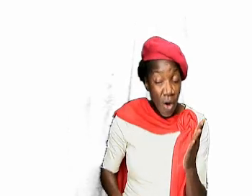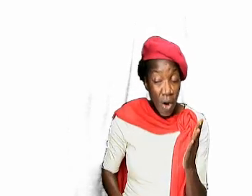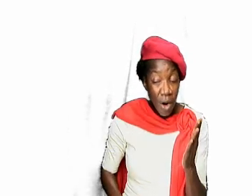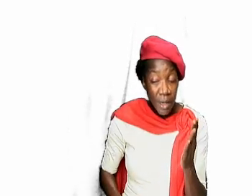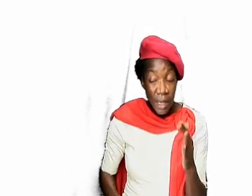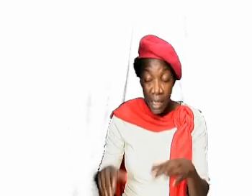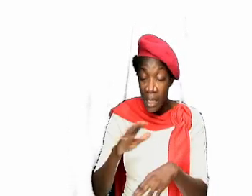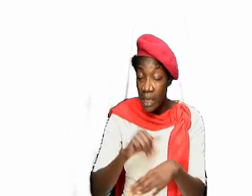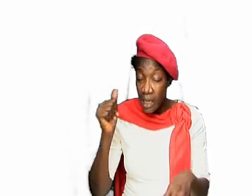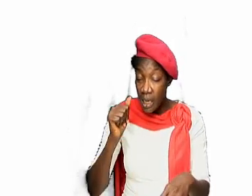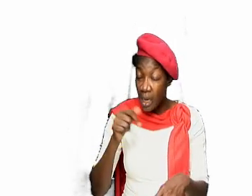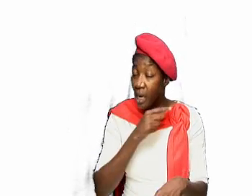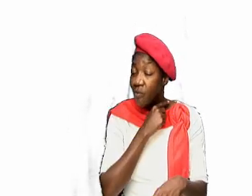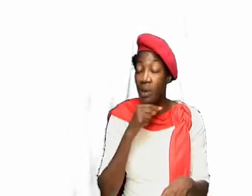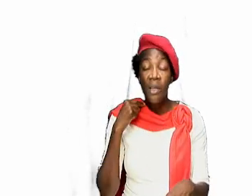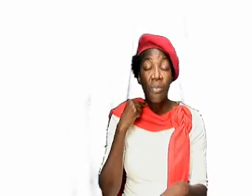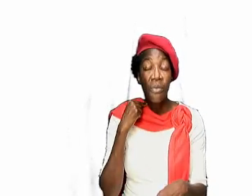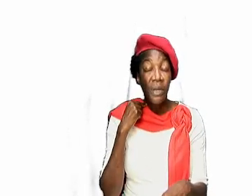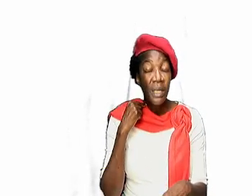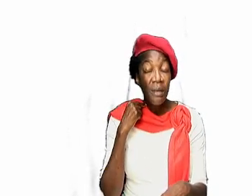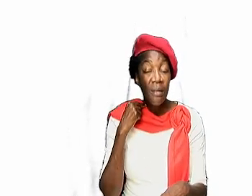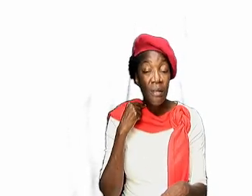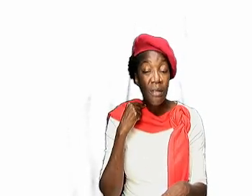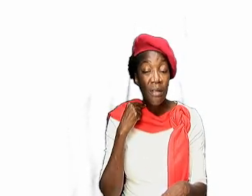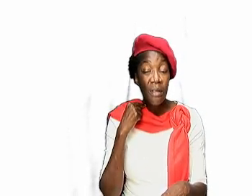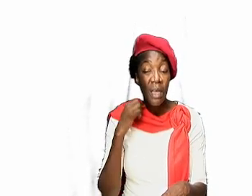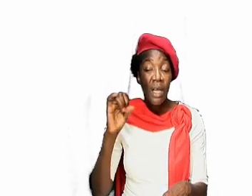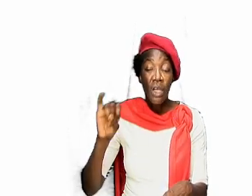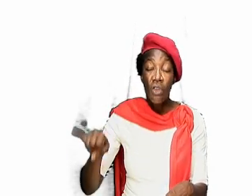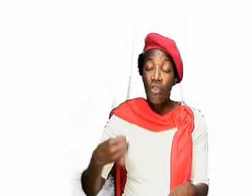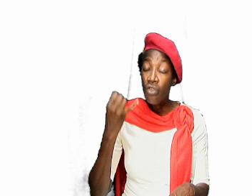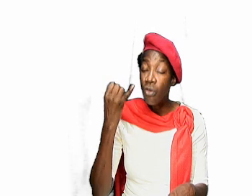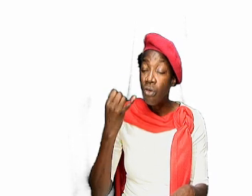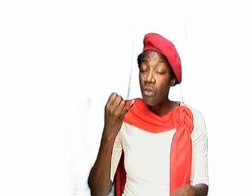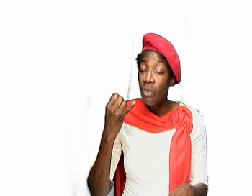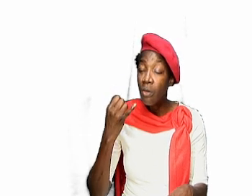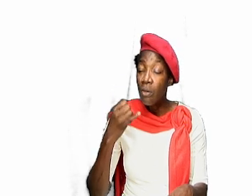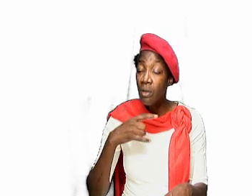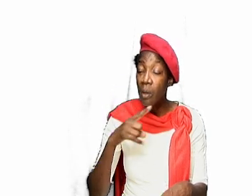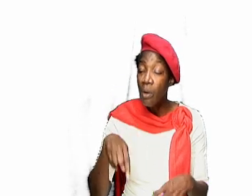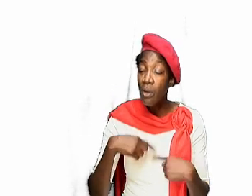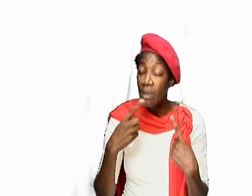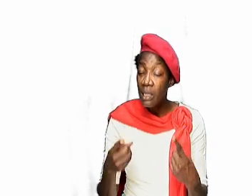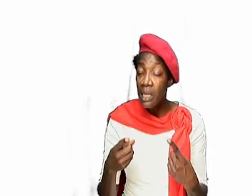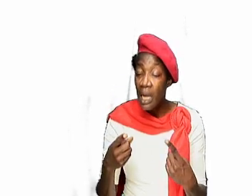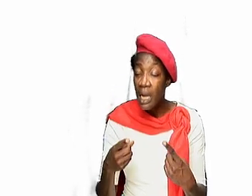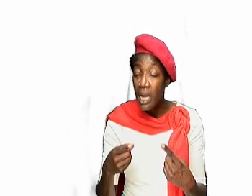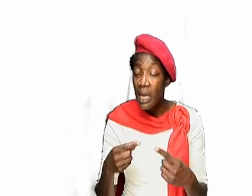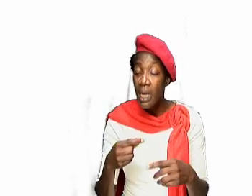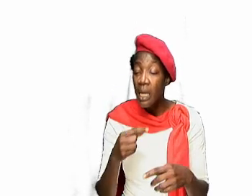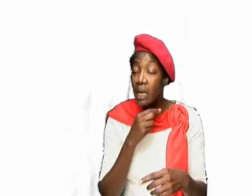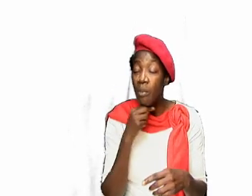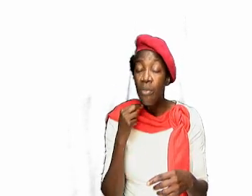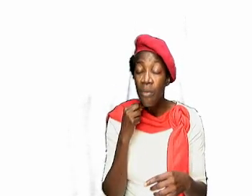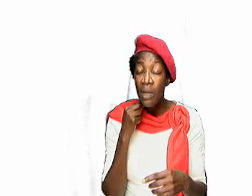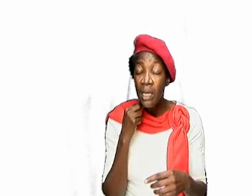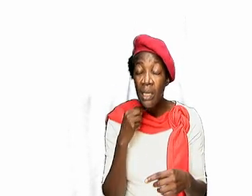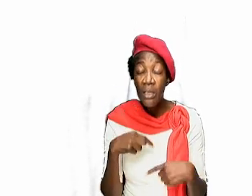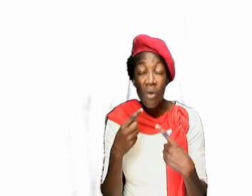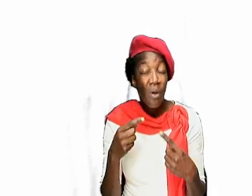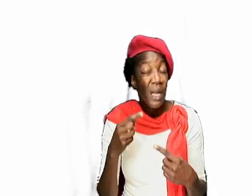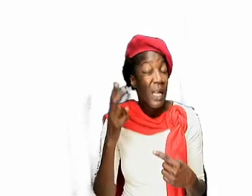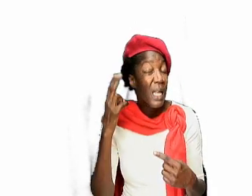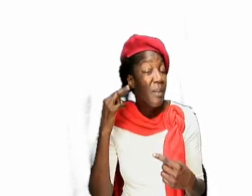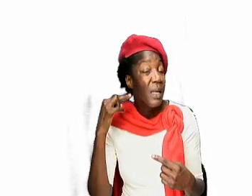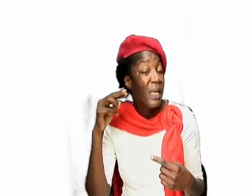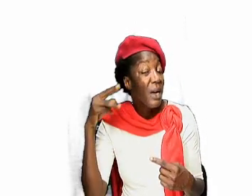priest, called for the Ark of the Covenant. And just as he was about to say, priest, inquire of the Lord, he heard the noise coming